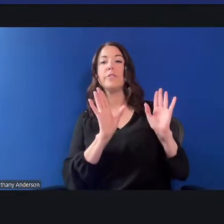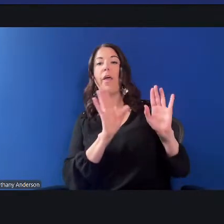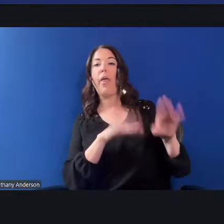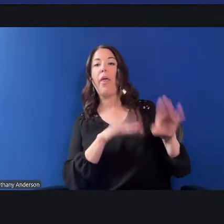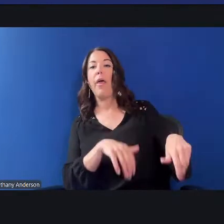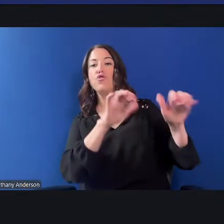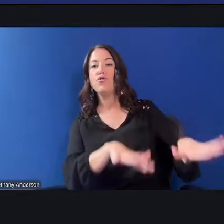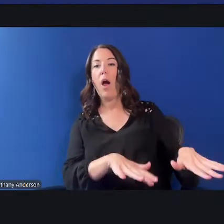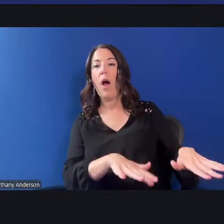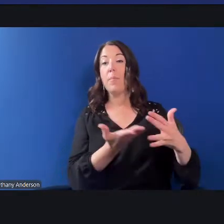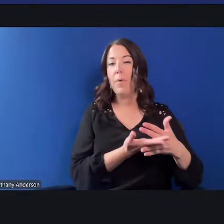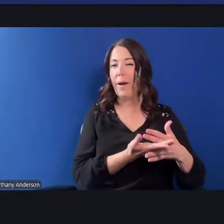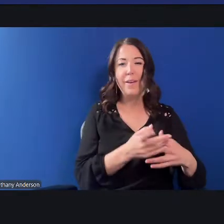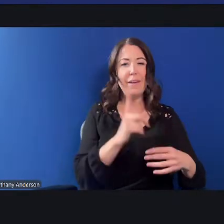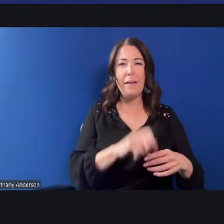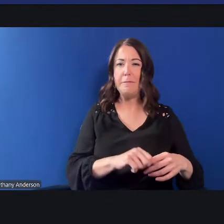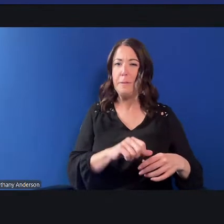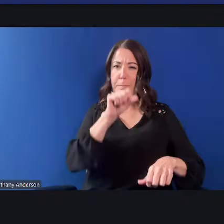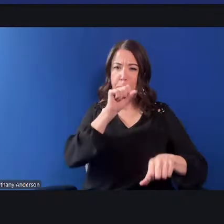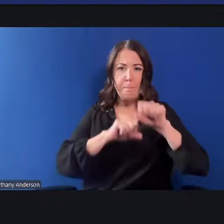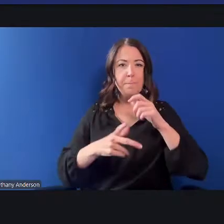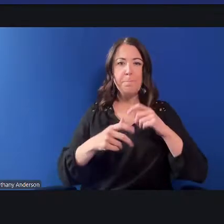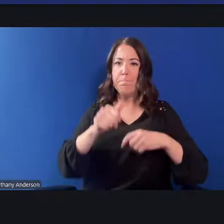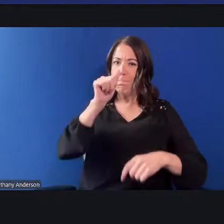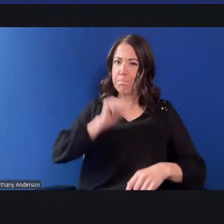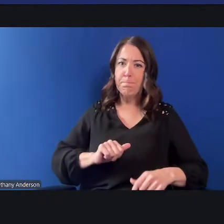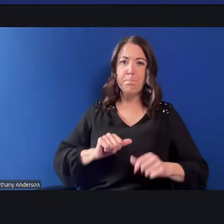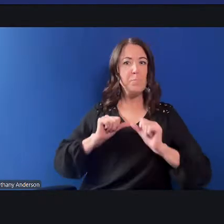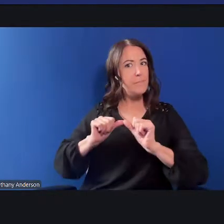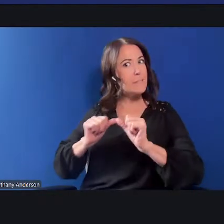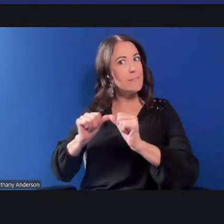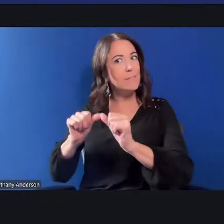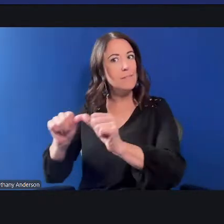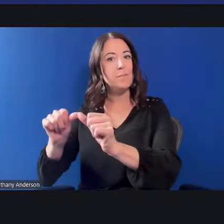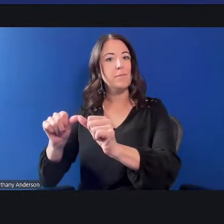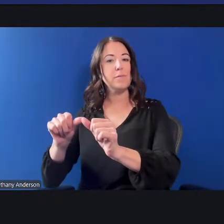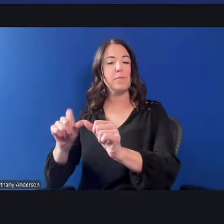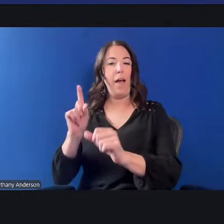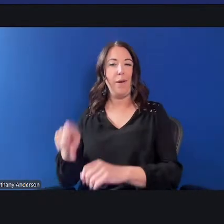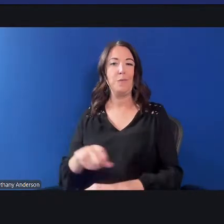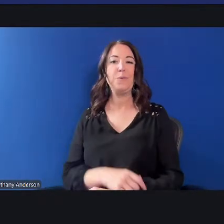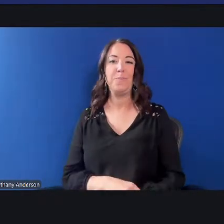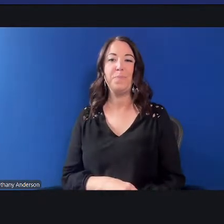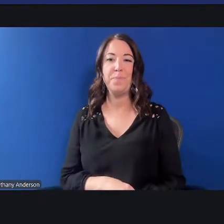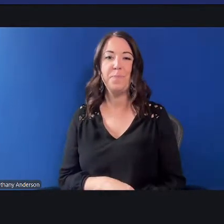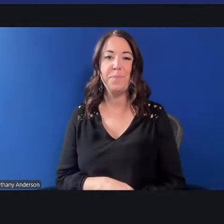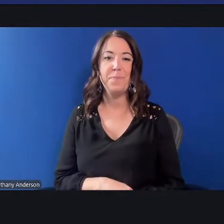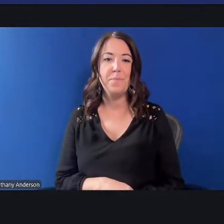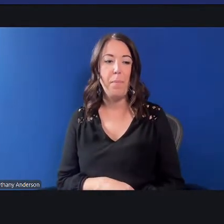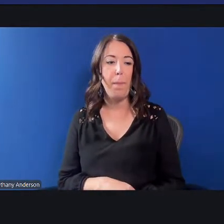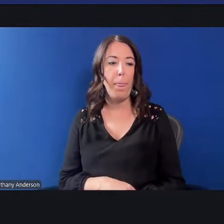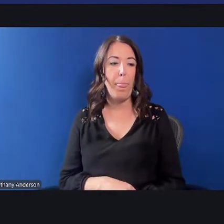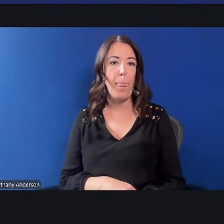maintain the momentum. And yeah, I don't know.